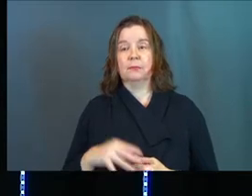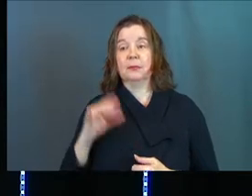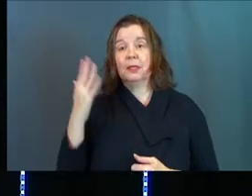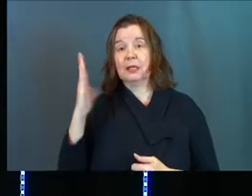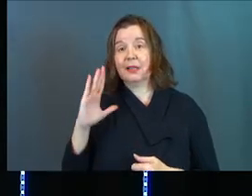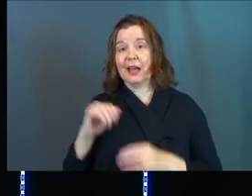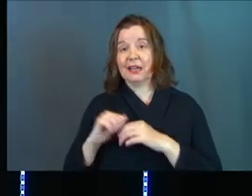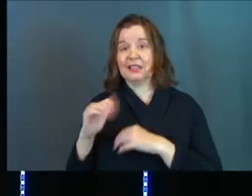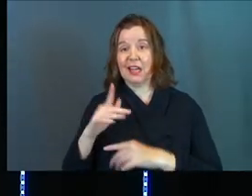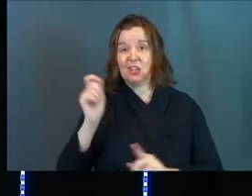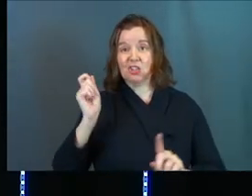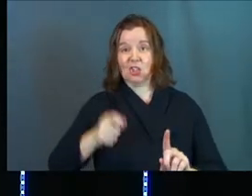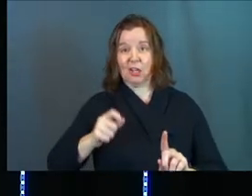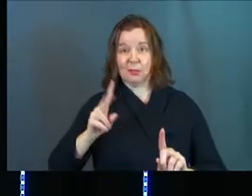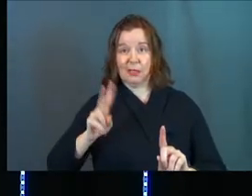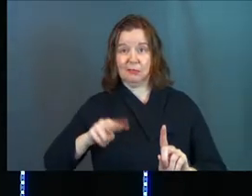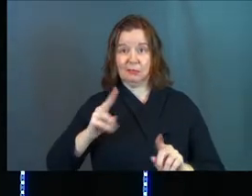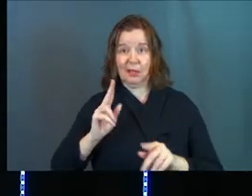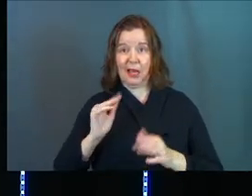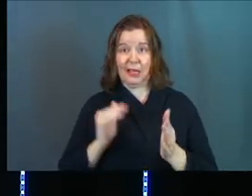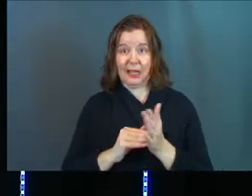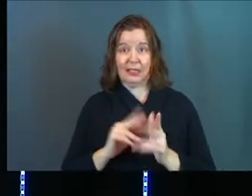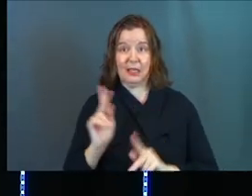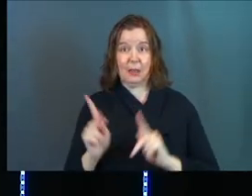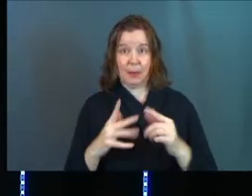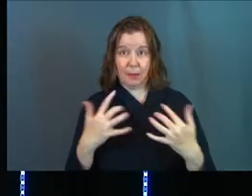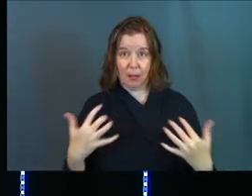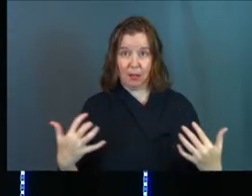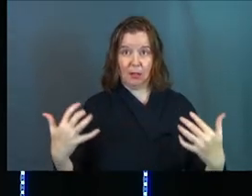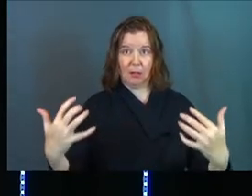is that God sent judgment against the people.